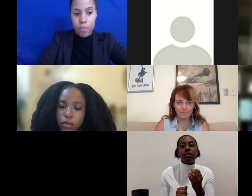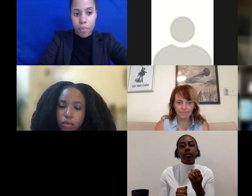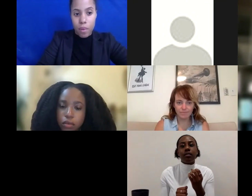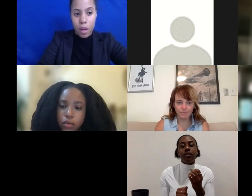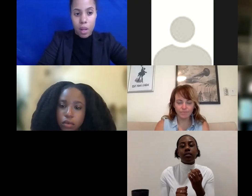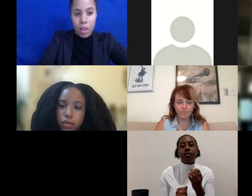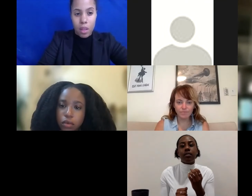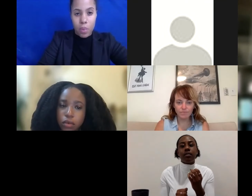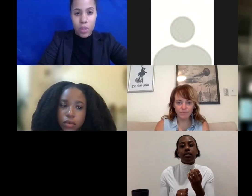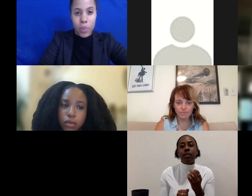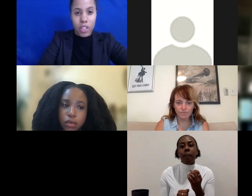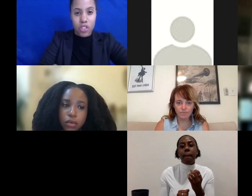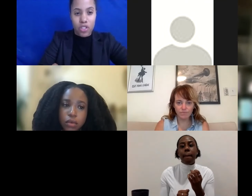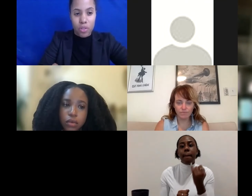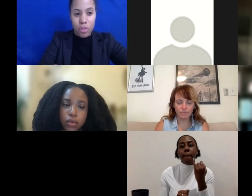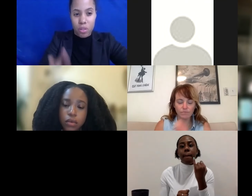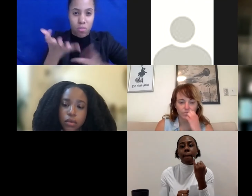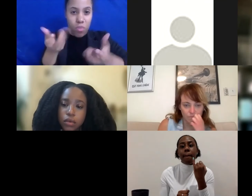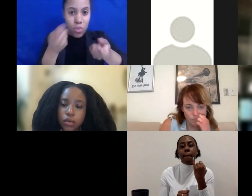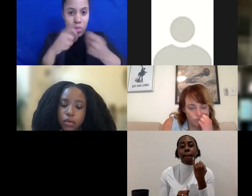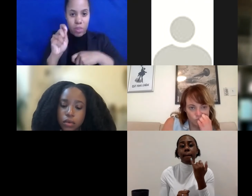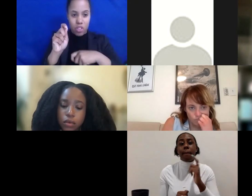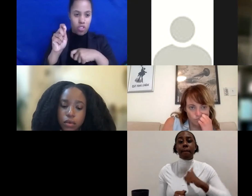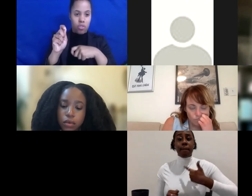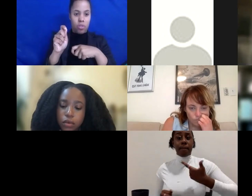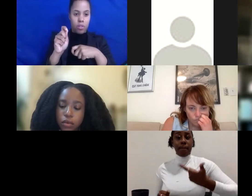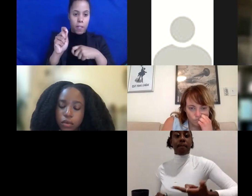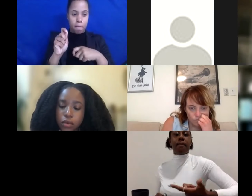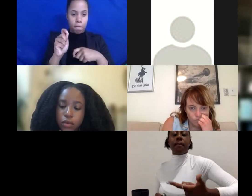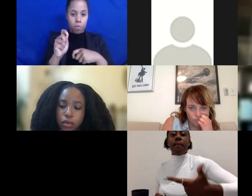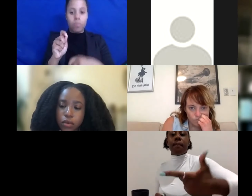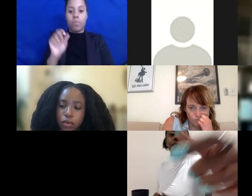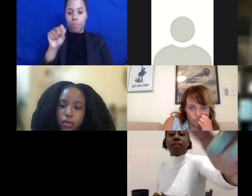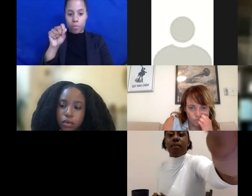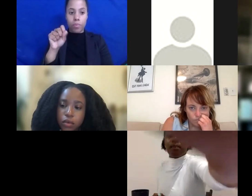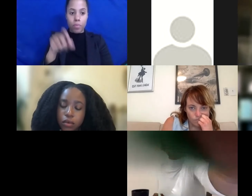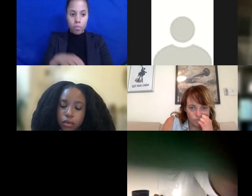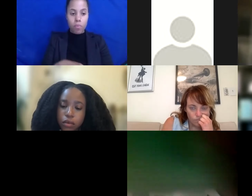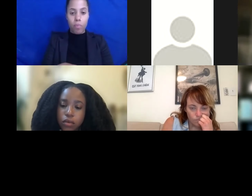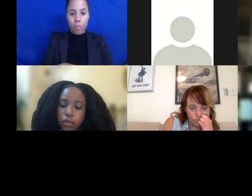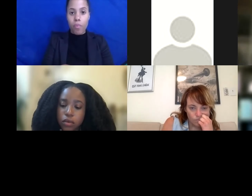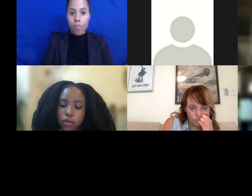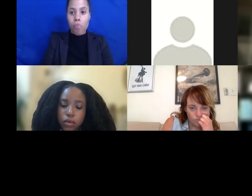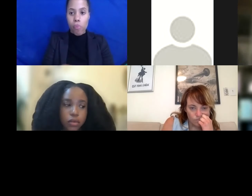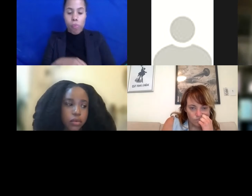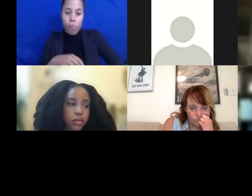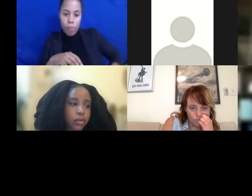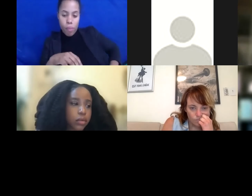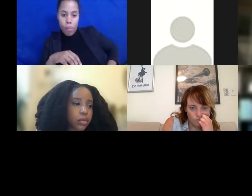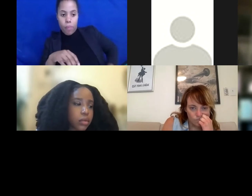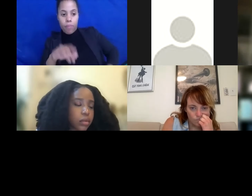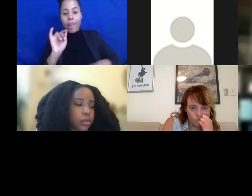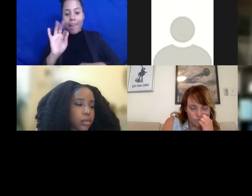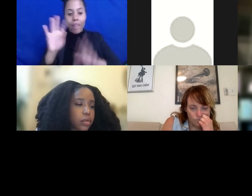if anybody comes back, then I'll put folks into the facilitator room and leave the interpreters